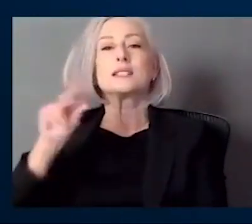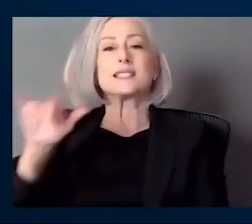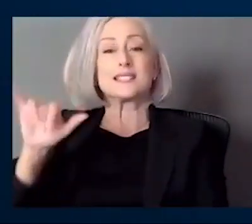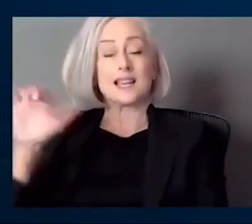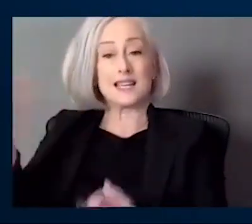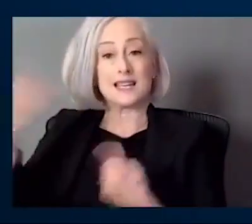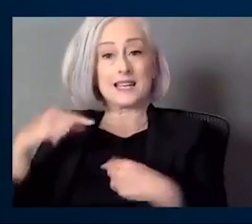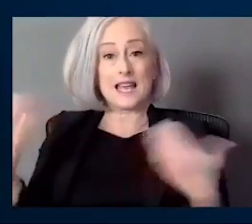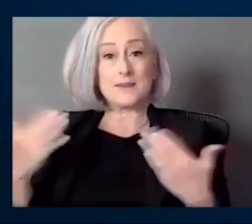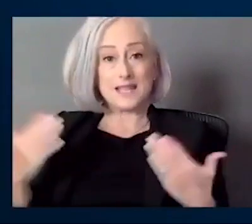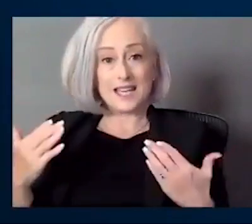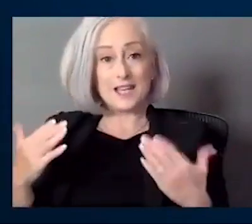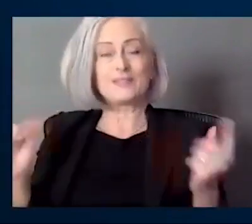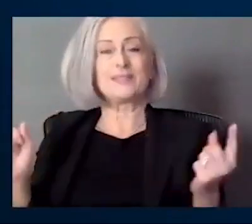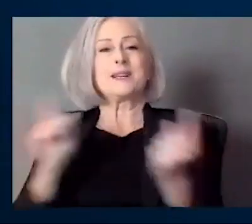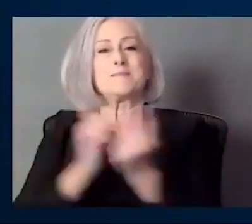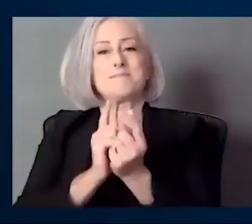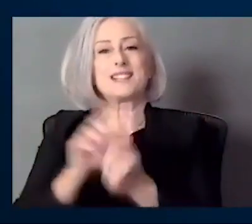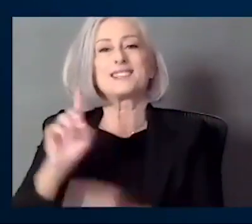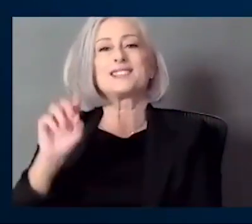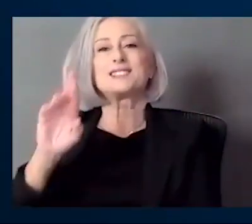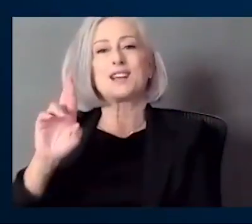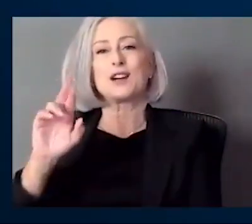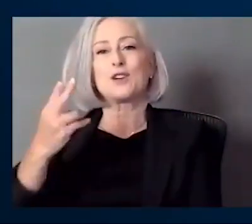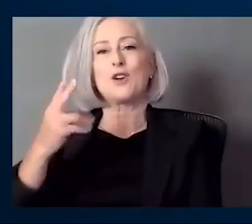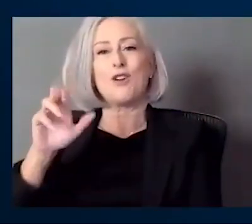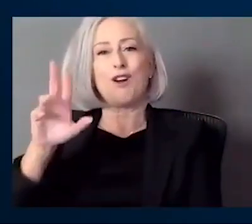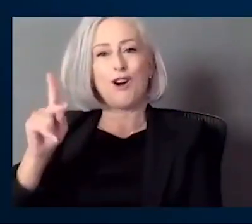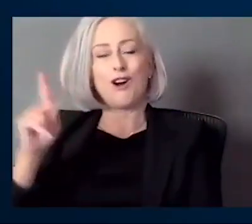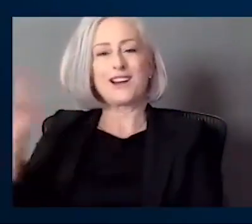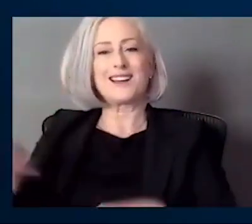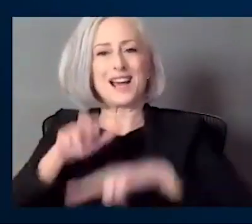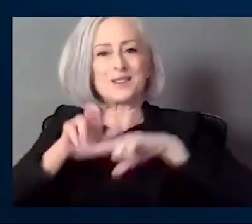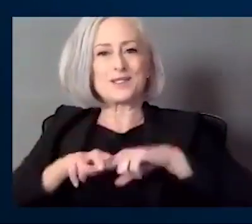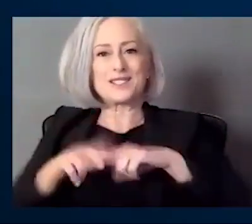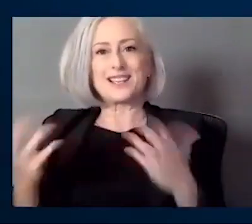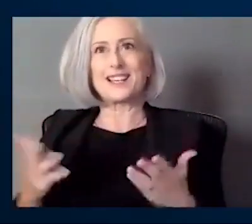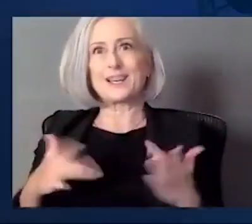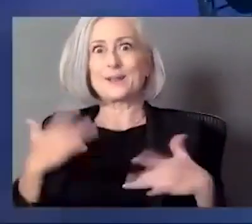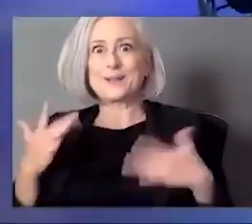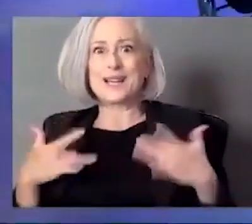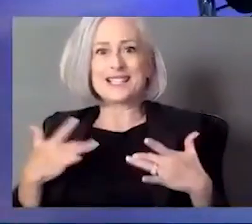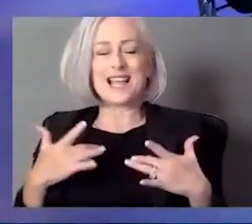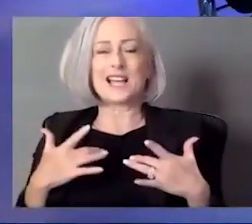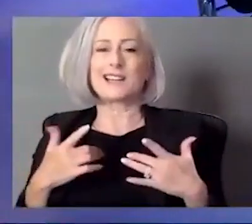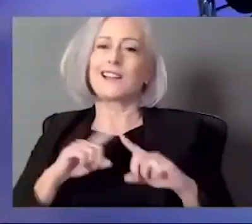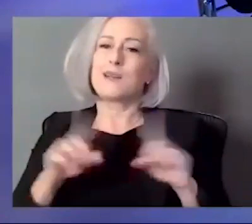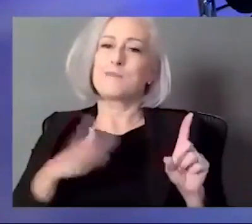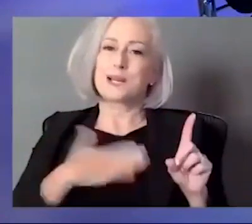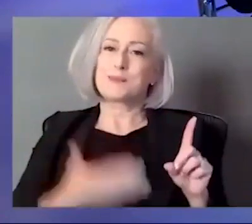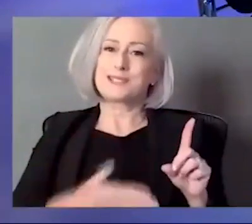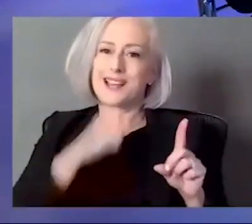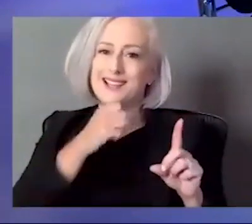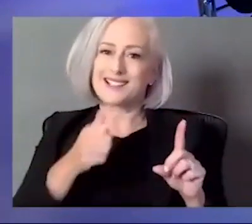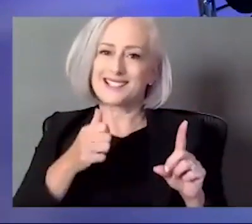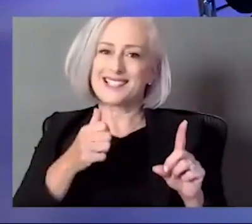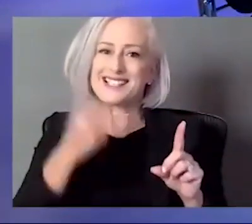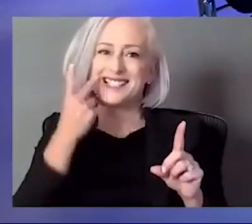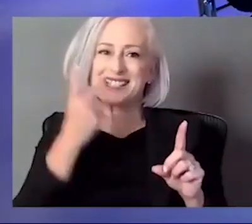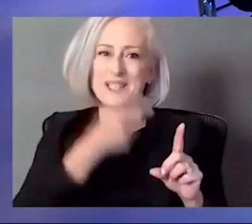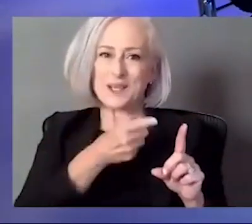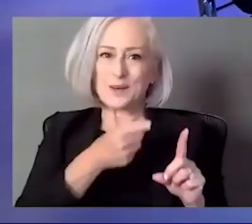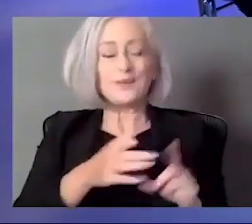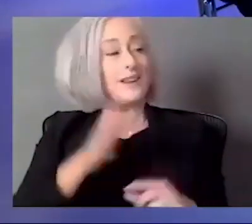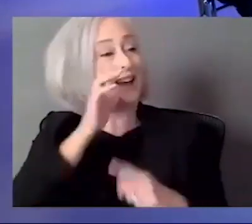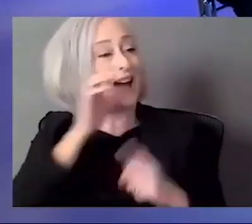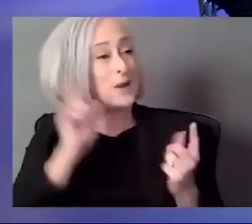Dr. Hawkinson and was very excited she got to sit up here. She was very upset cool. that you were not around. Well, she wanted to go up to your... I'll come down here and meet her sometime. Because she did. She said, I want